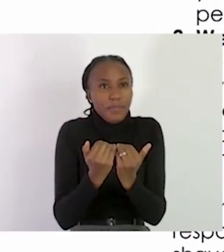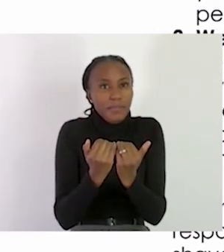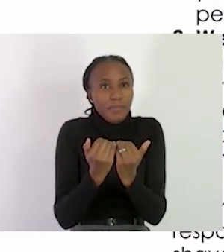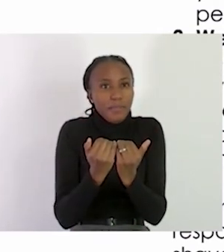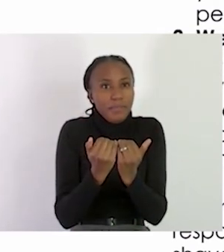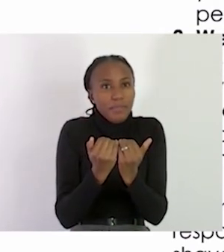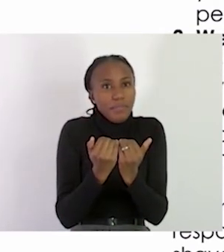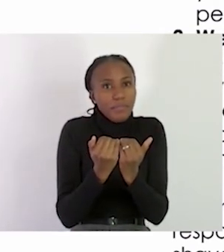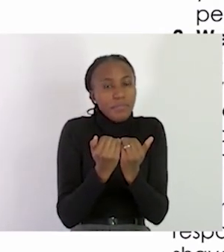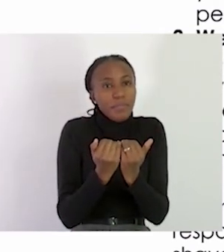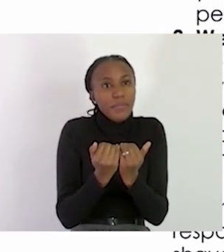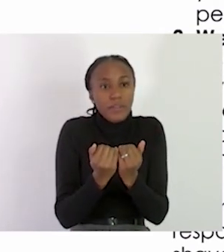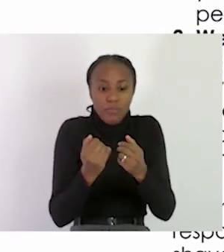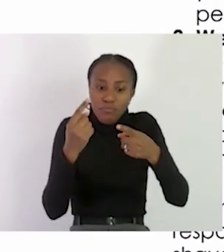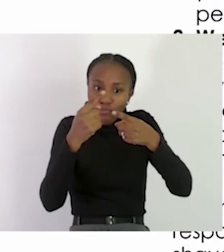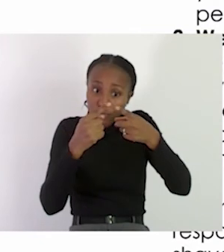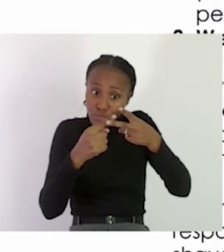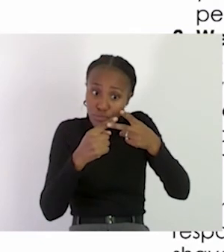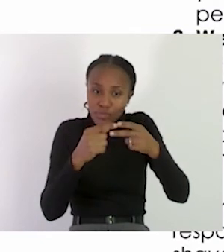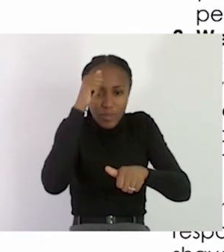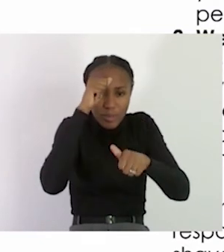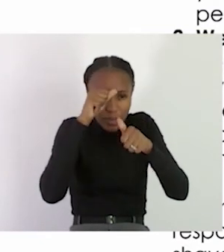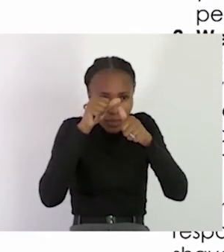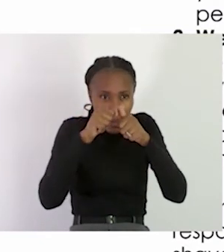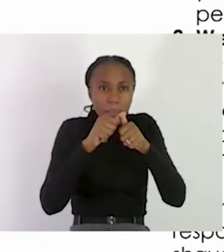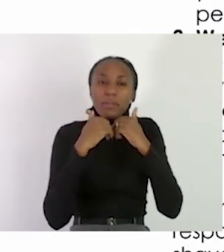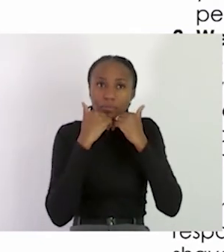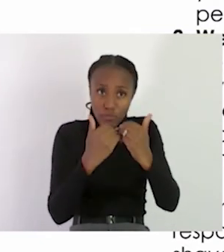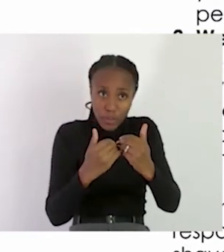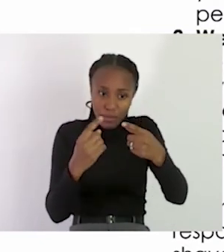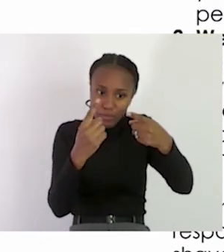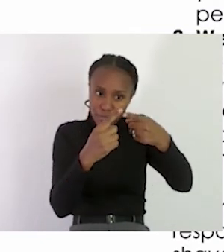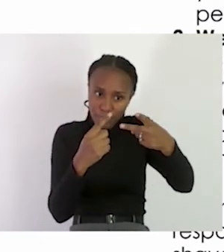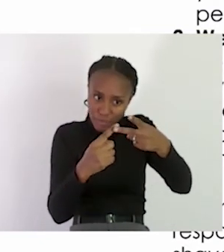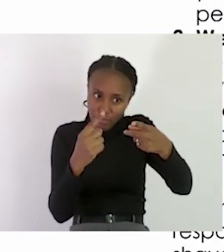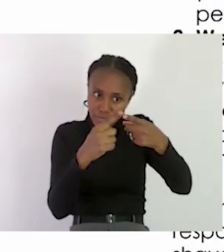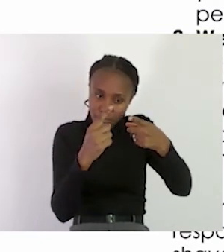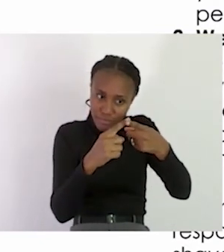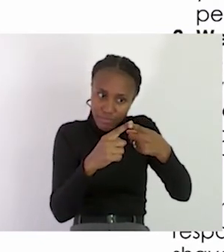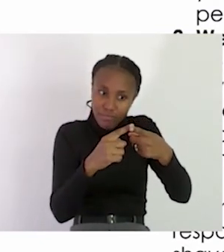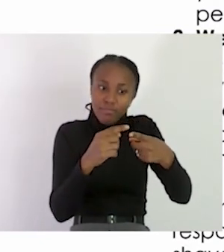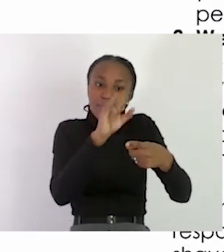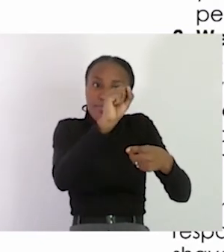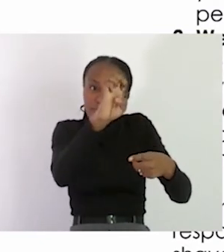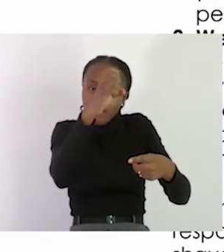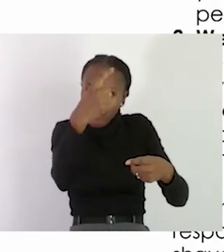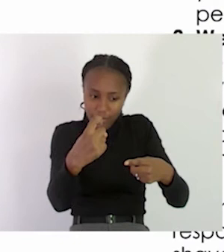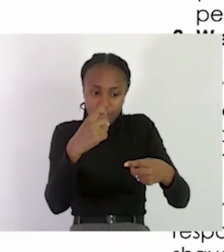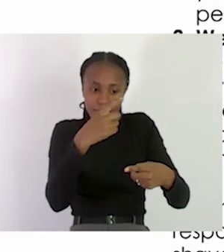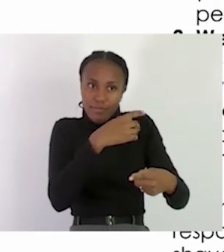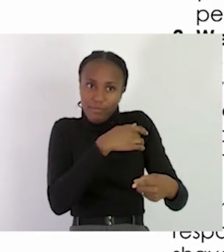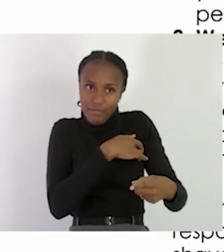Two very important terms that we need to know, as listed there at the bottom of the page, sex and sexual